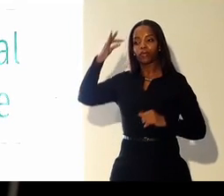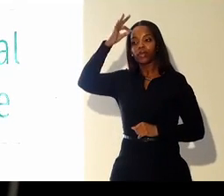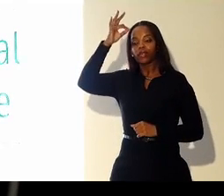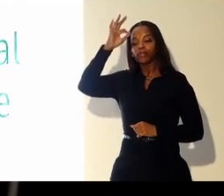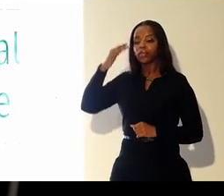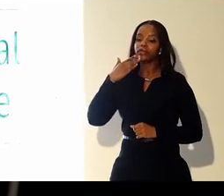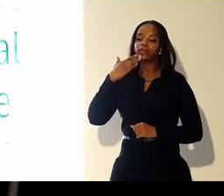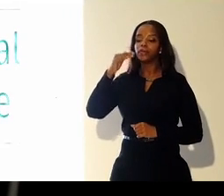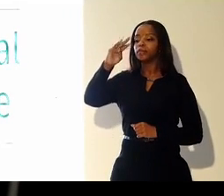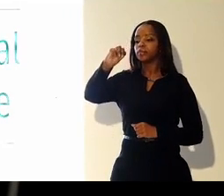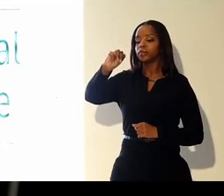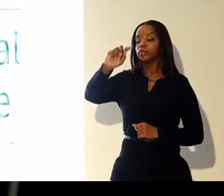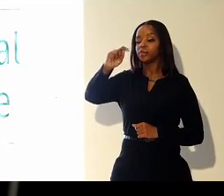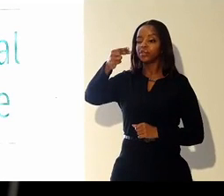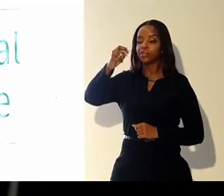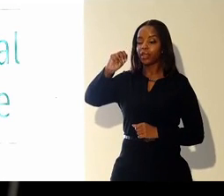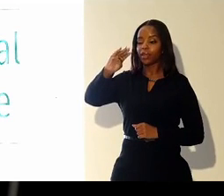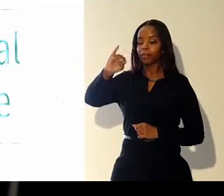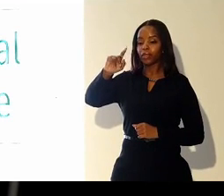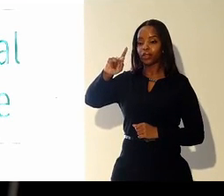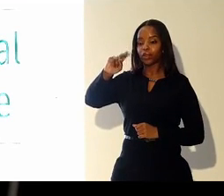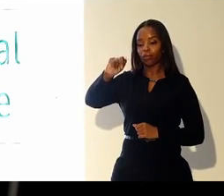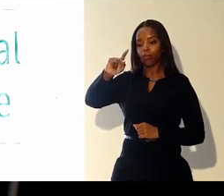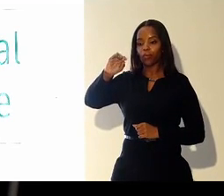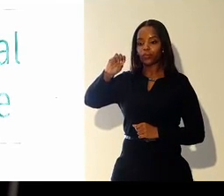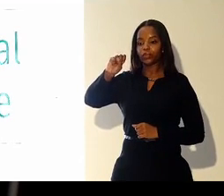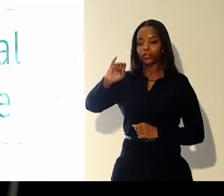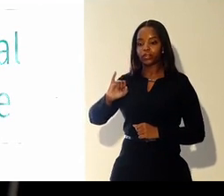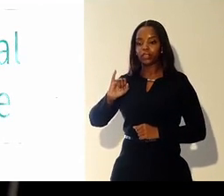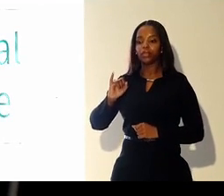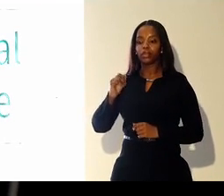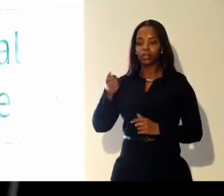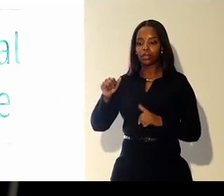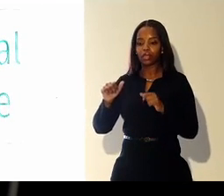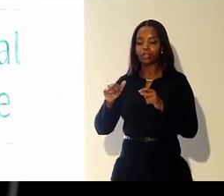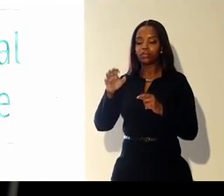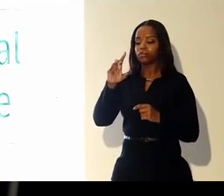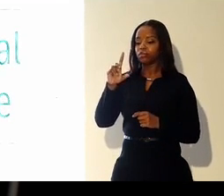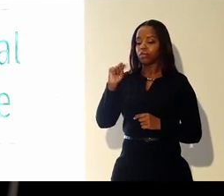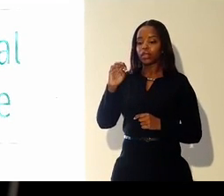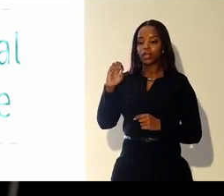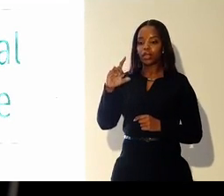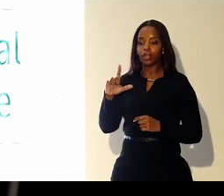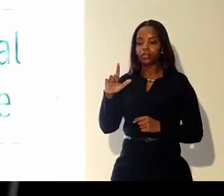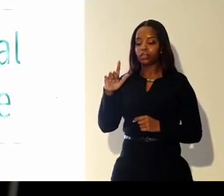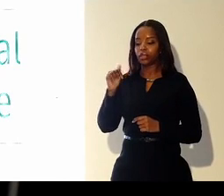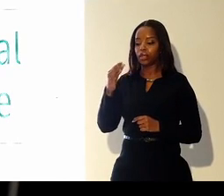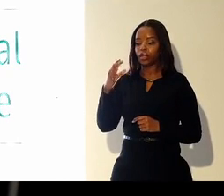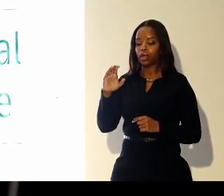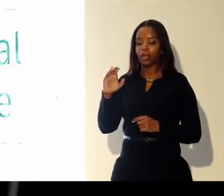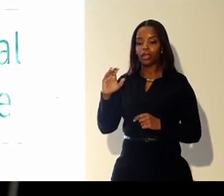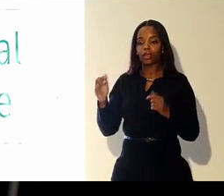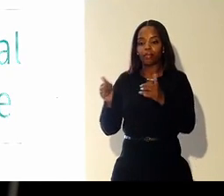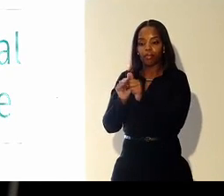Tembinkosi Mkalipi, former leaders of Nedlac Social Partners, Nedlac Executive Director, Ms. Lisa